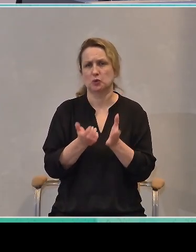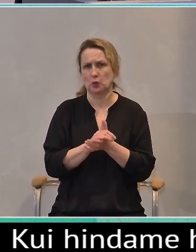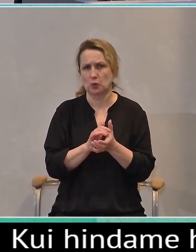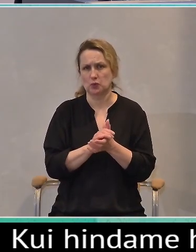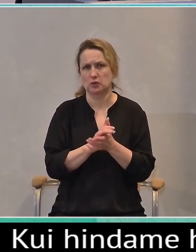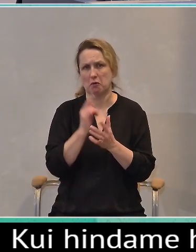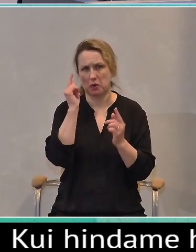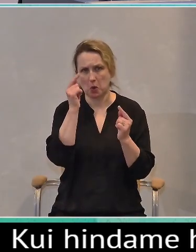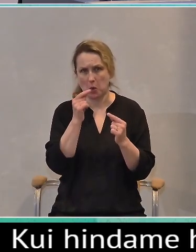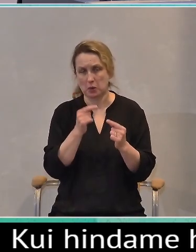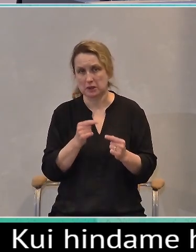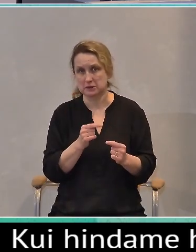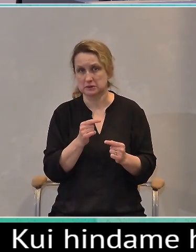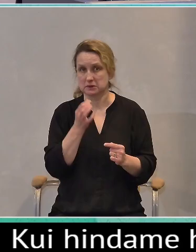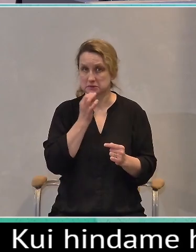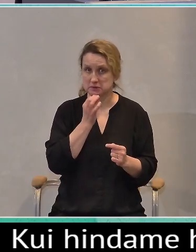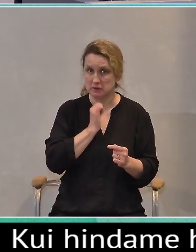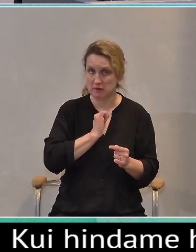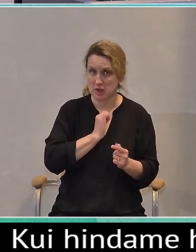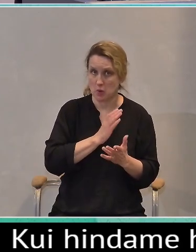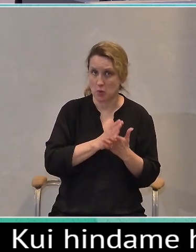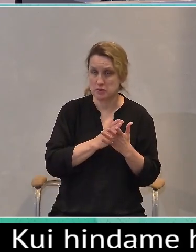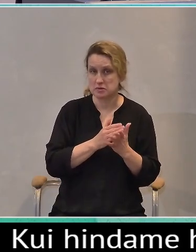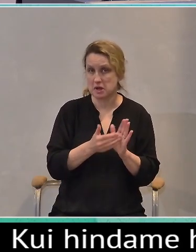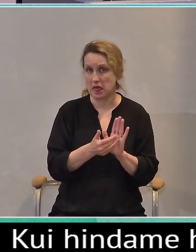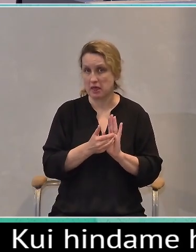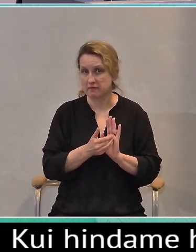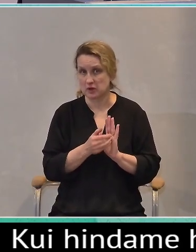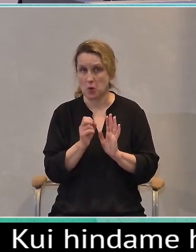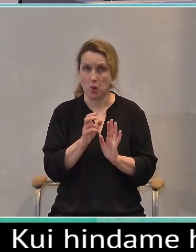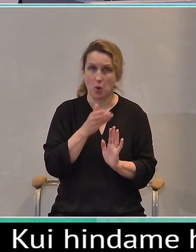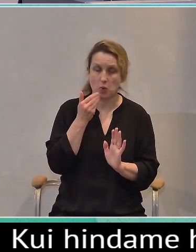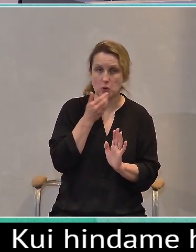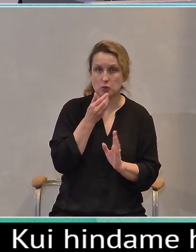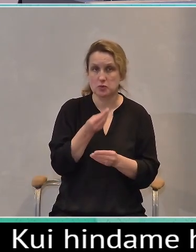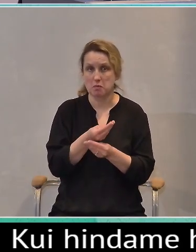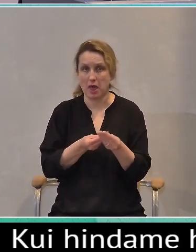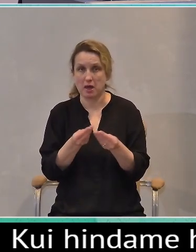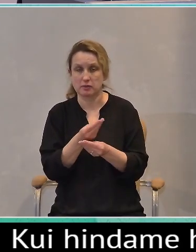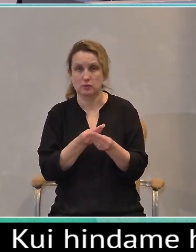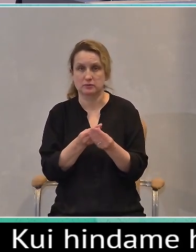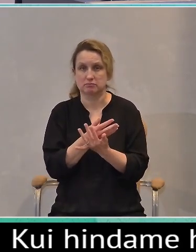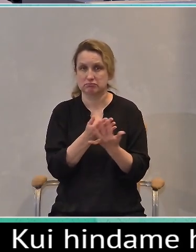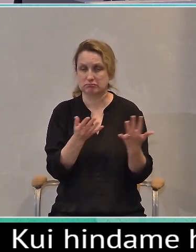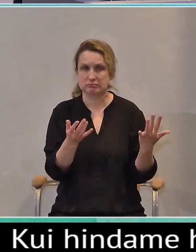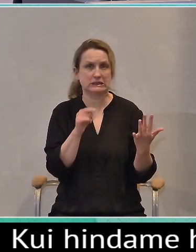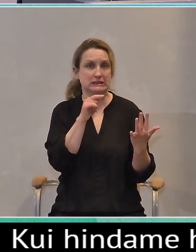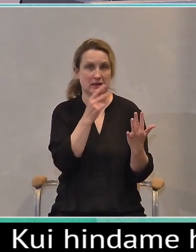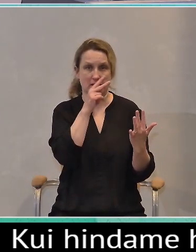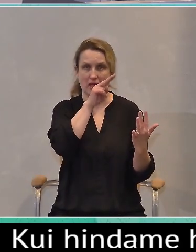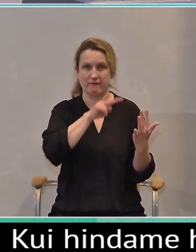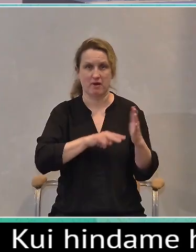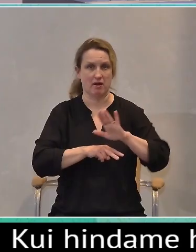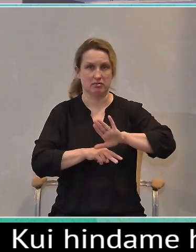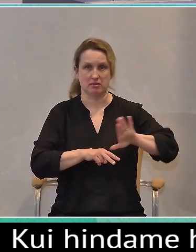criteria are known to all, logical. Whether there is a need for treatment, is the treatment